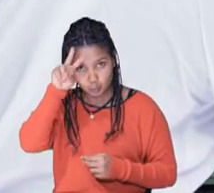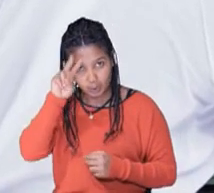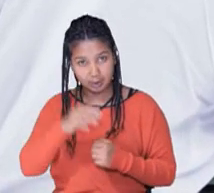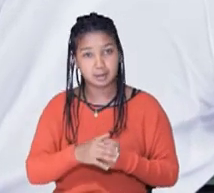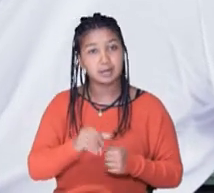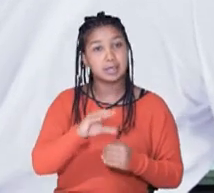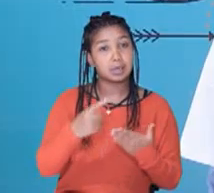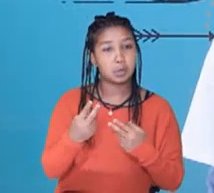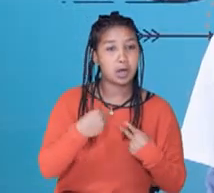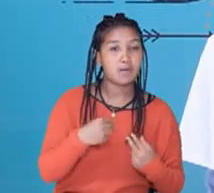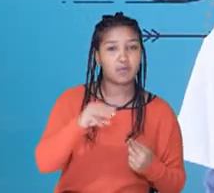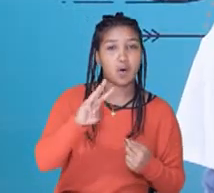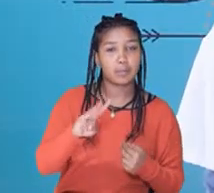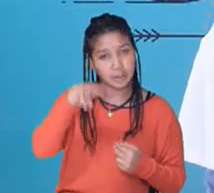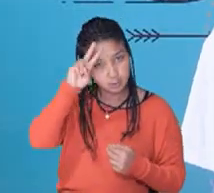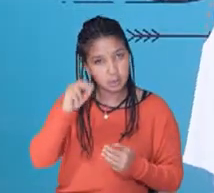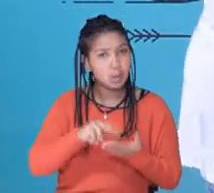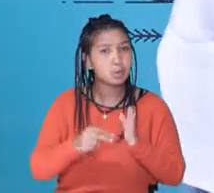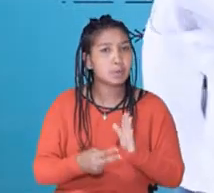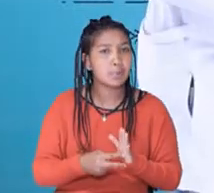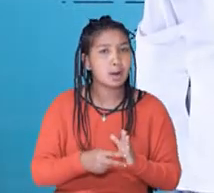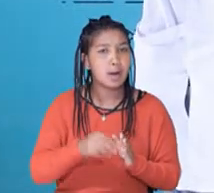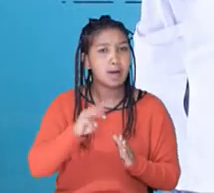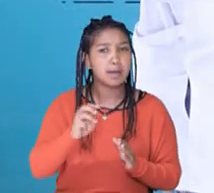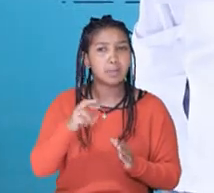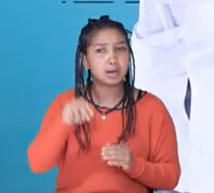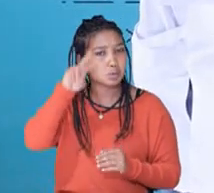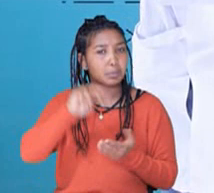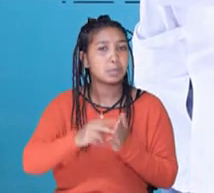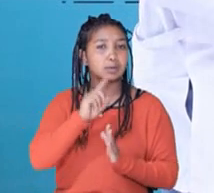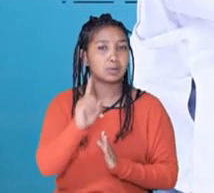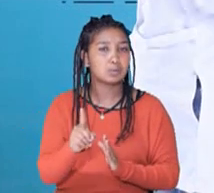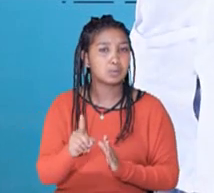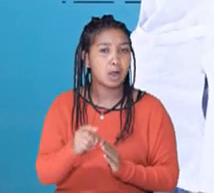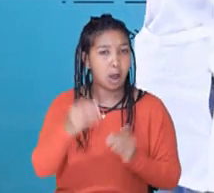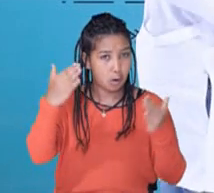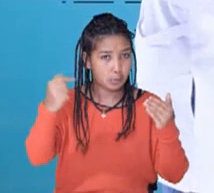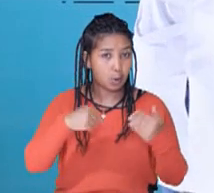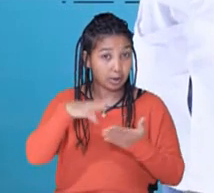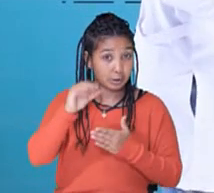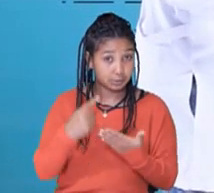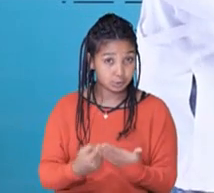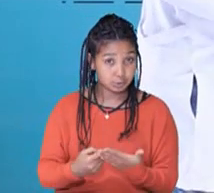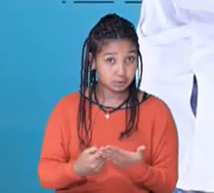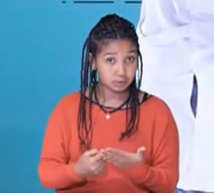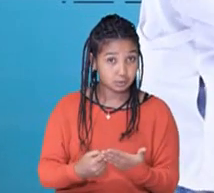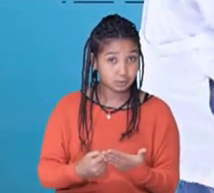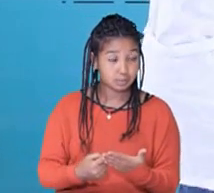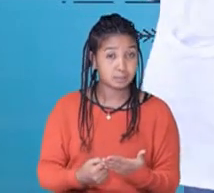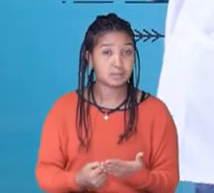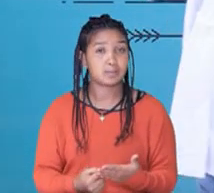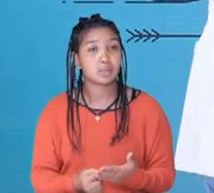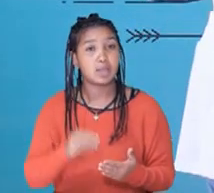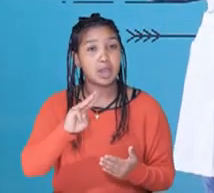squared, and here we have omega squared. What do you mean by mr squared? Students, I hope you have learned this one. We have